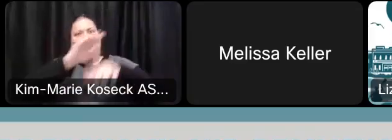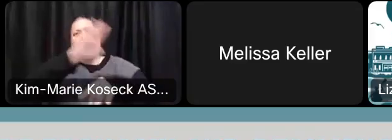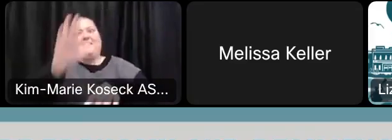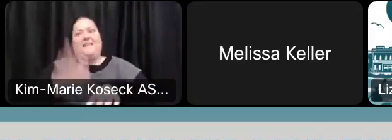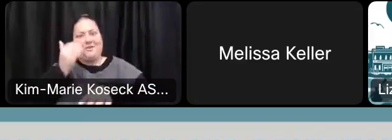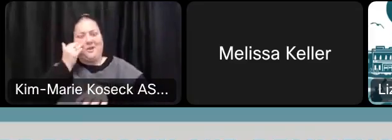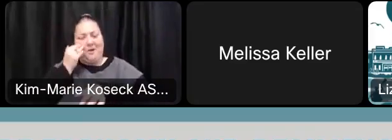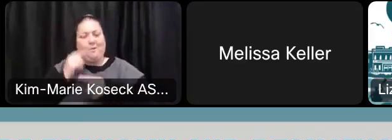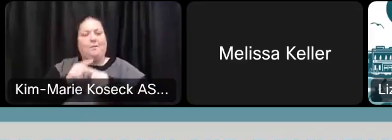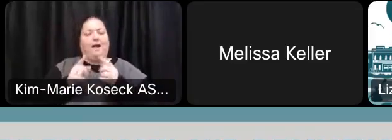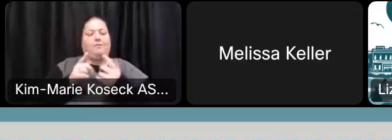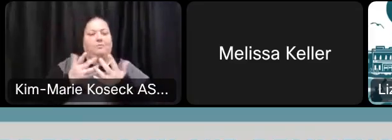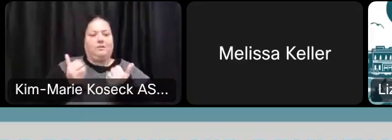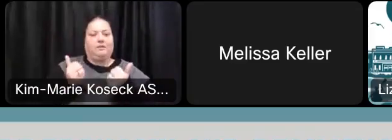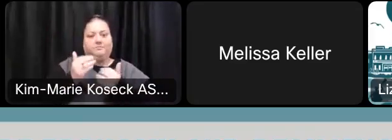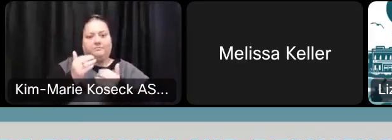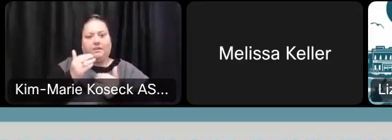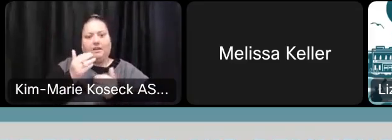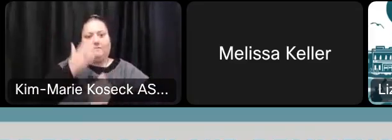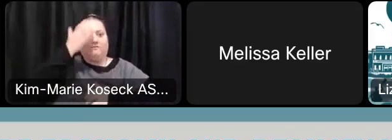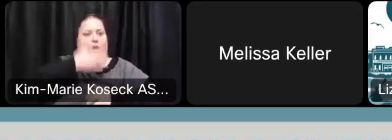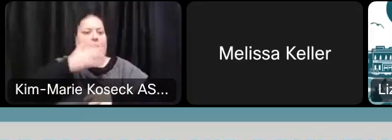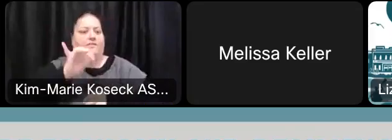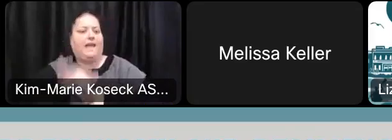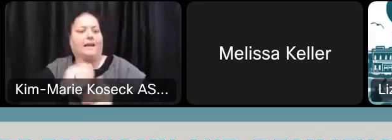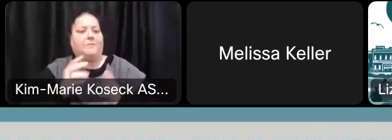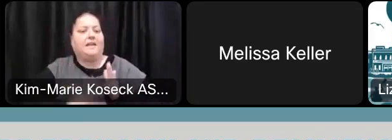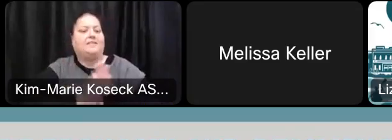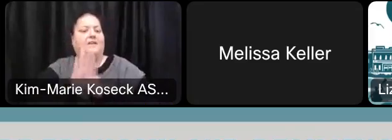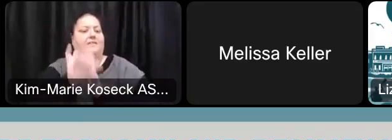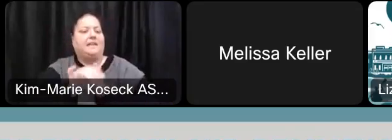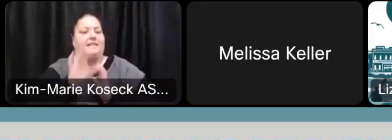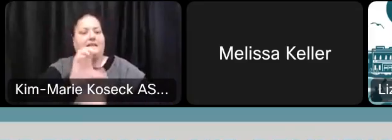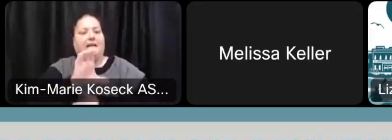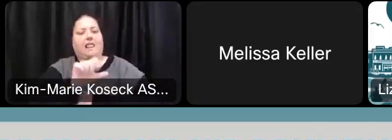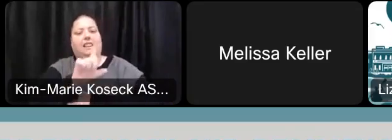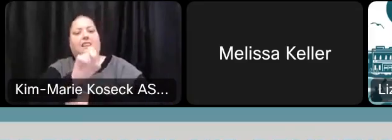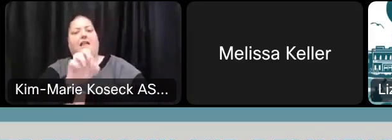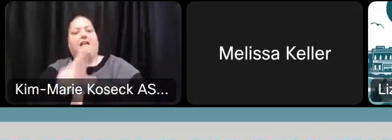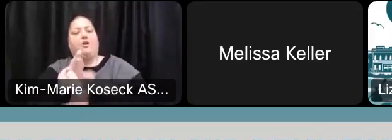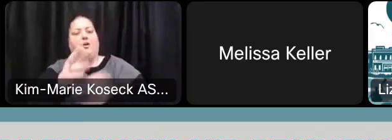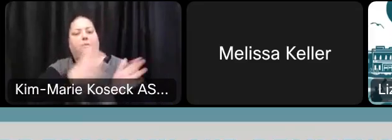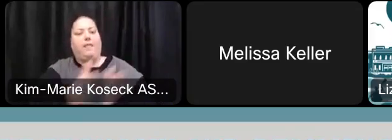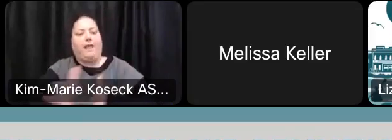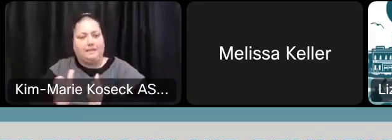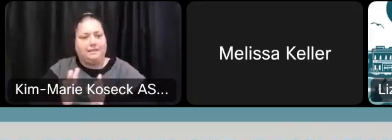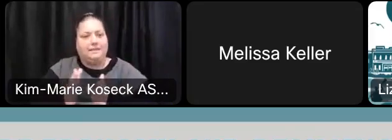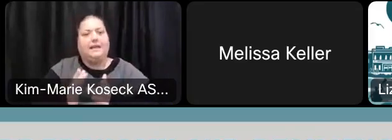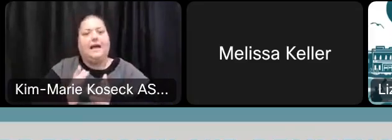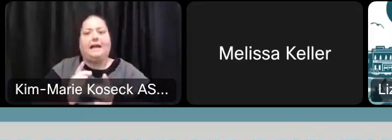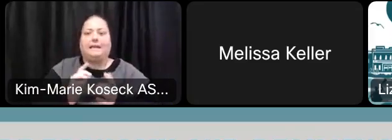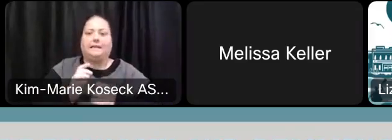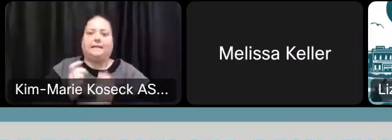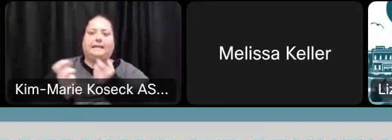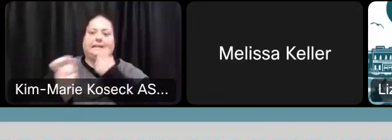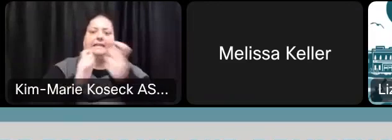game here by developing these clear plans along this region and hopefully equipping communities to take